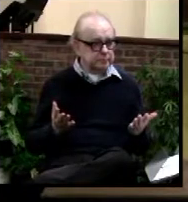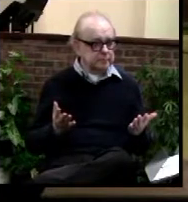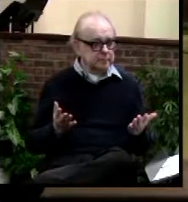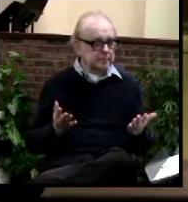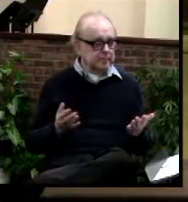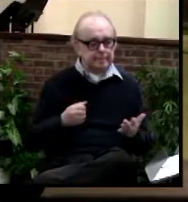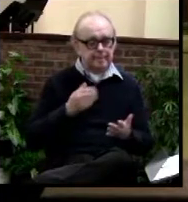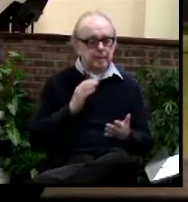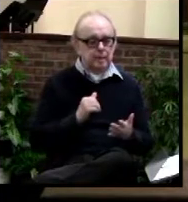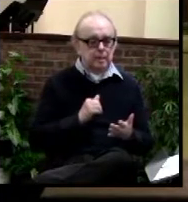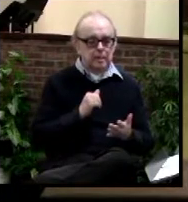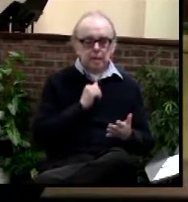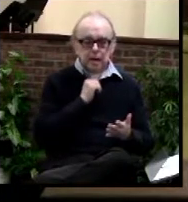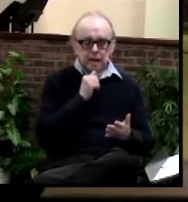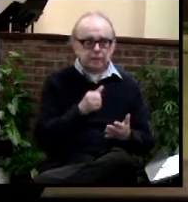God is not gray.